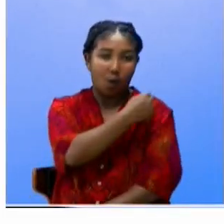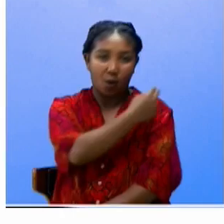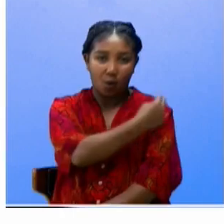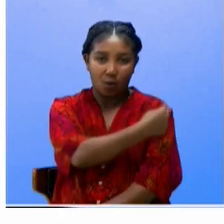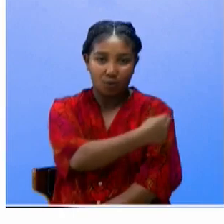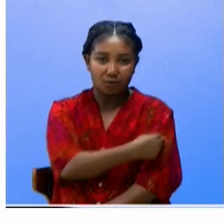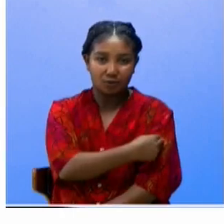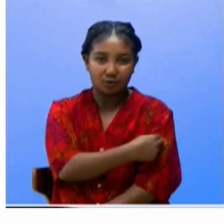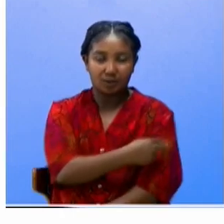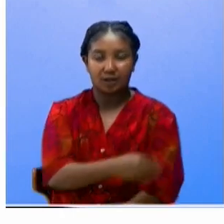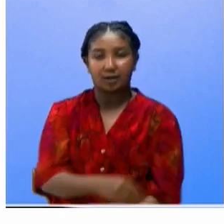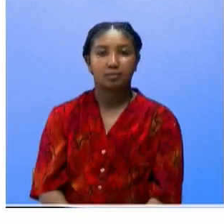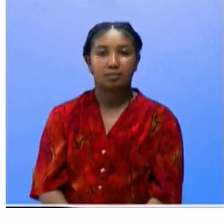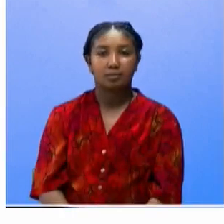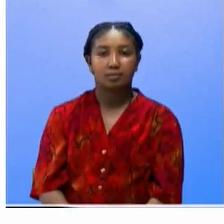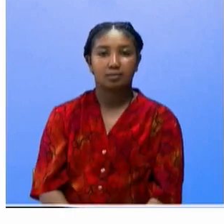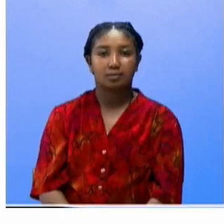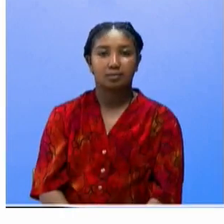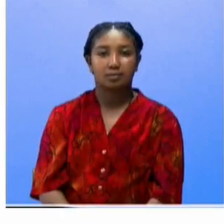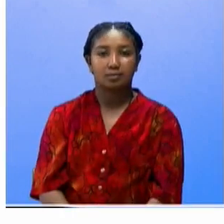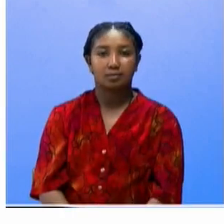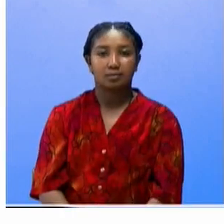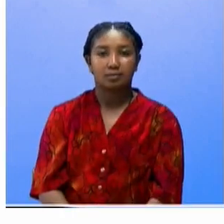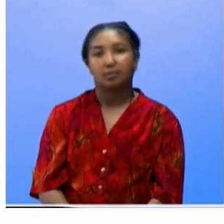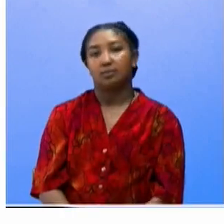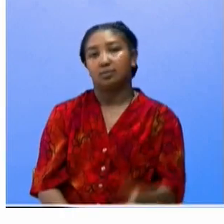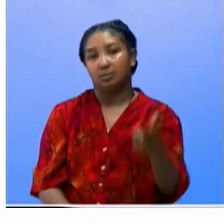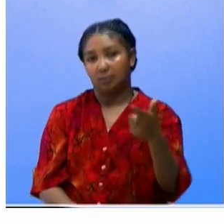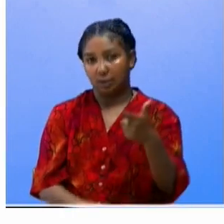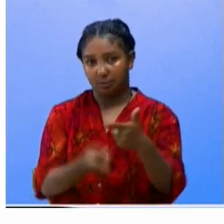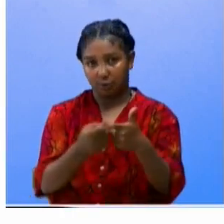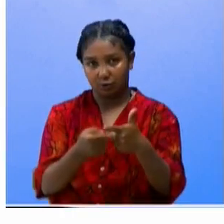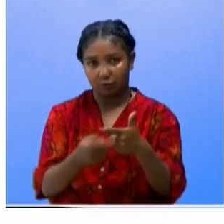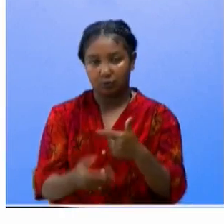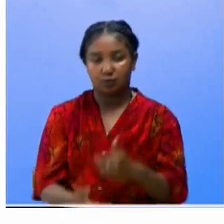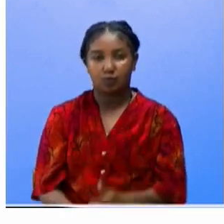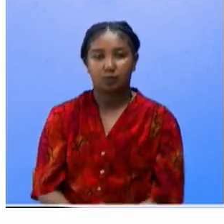in the hospital. Number 2.